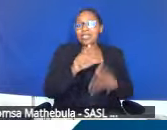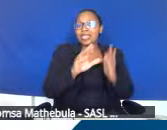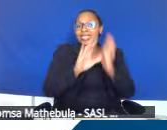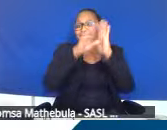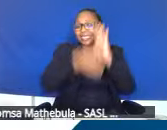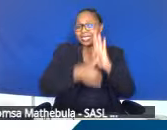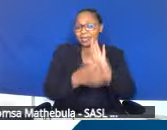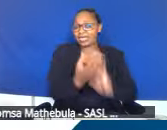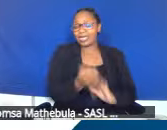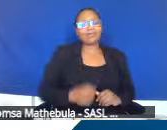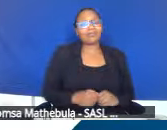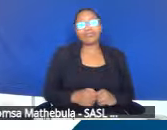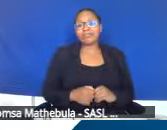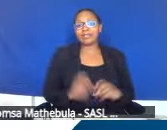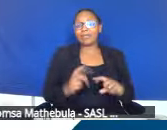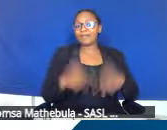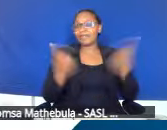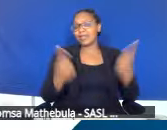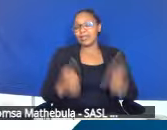Okay.